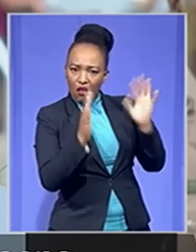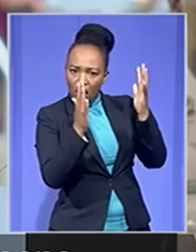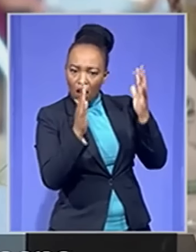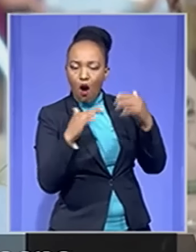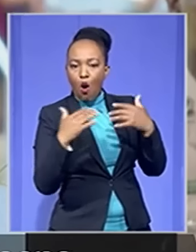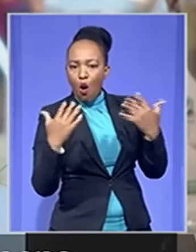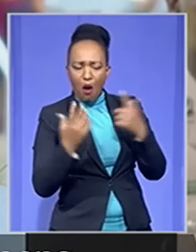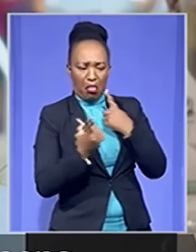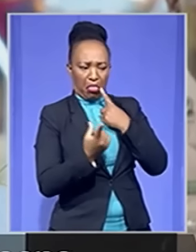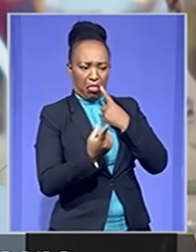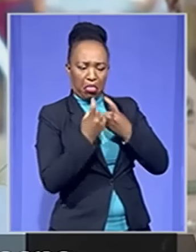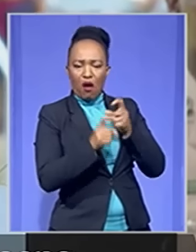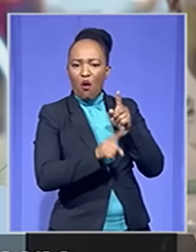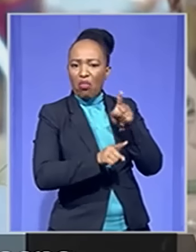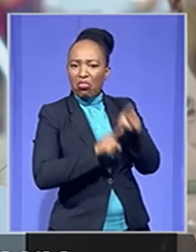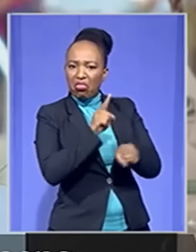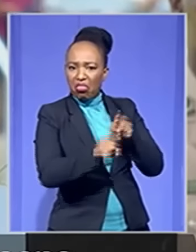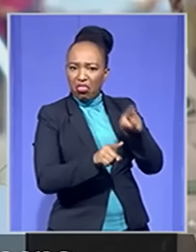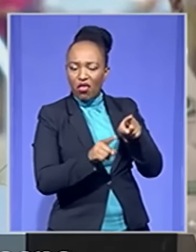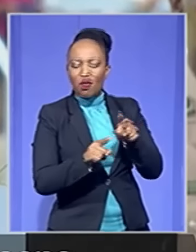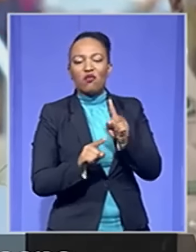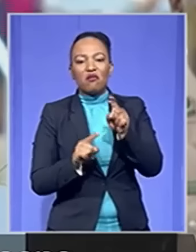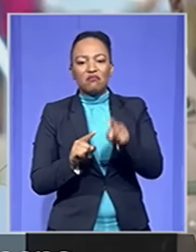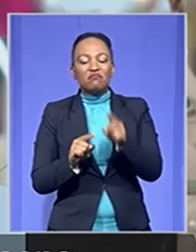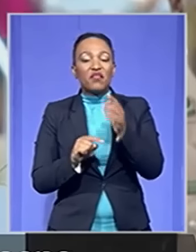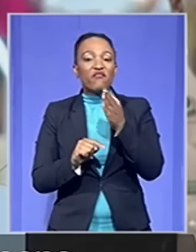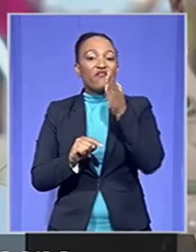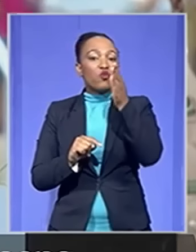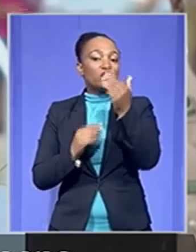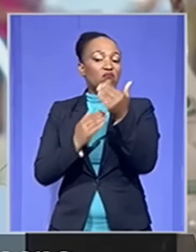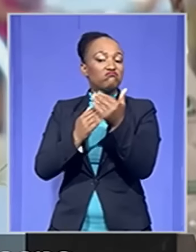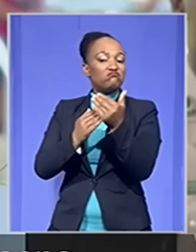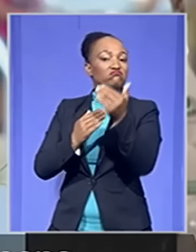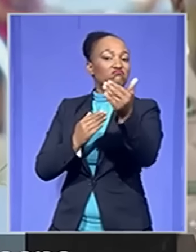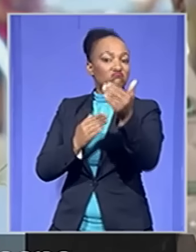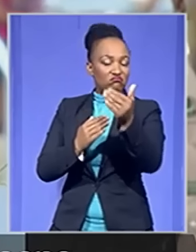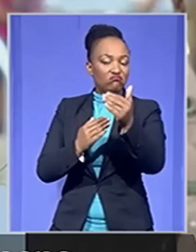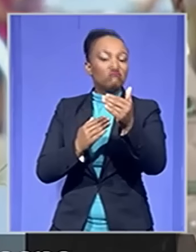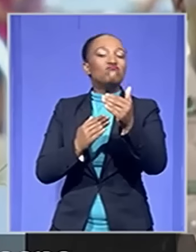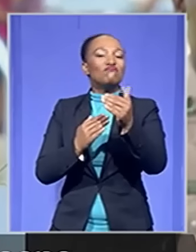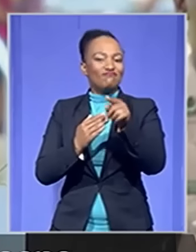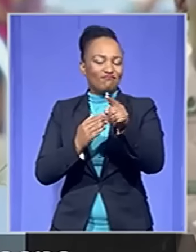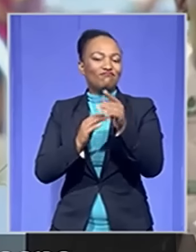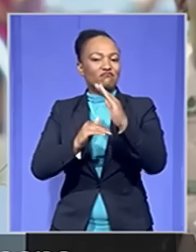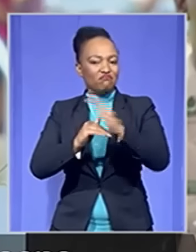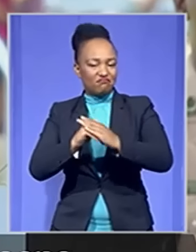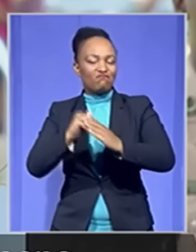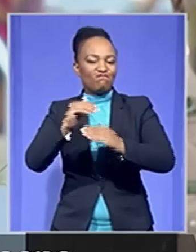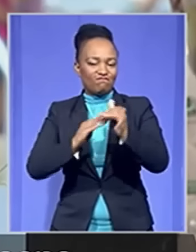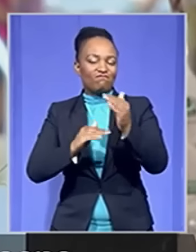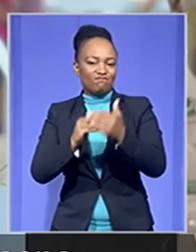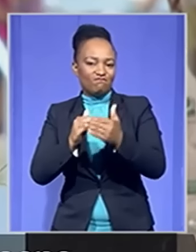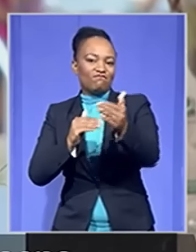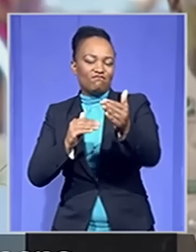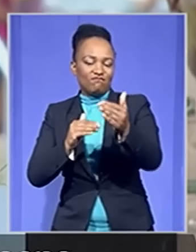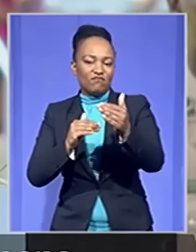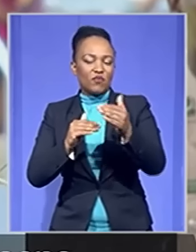send our roaring voices into the future to be the wind beneath our